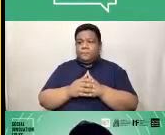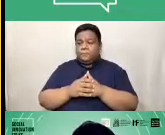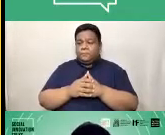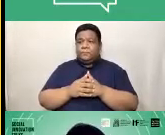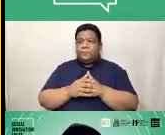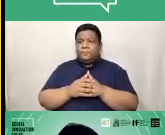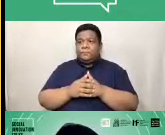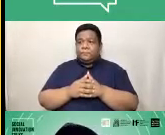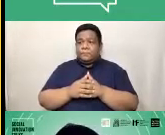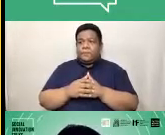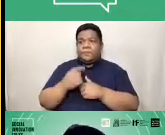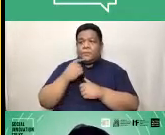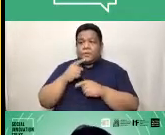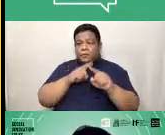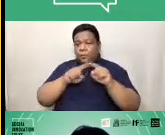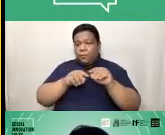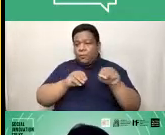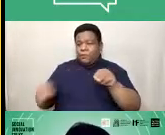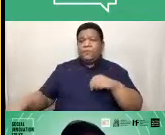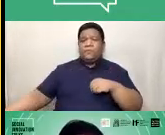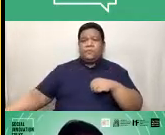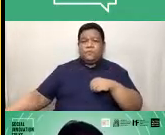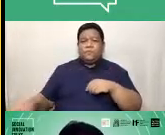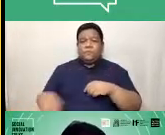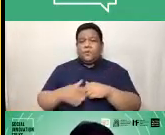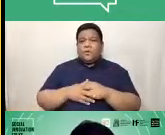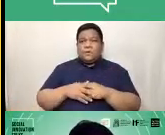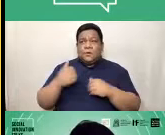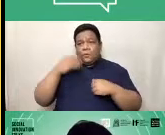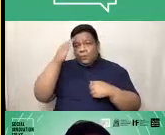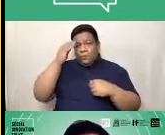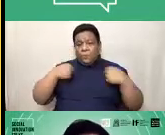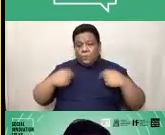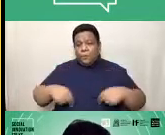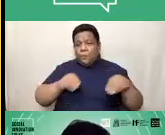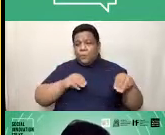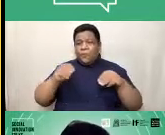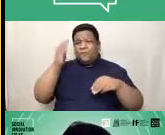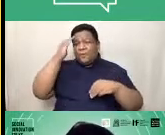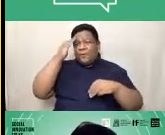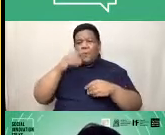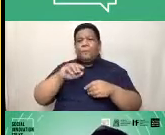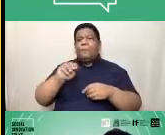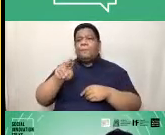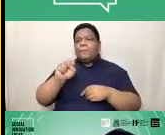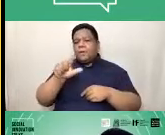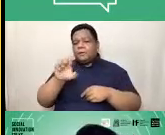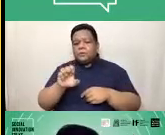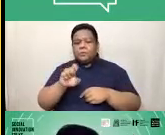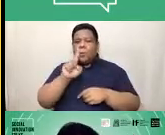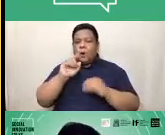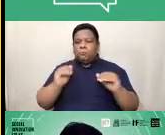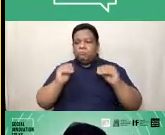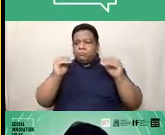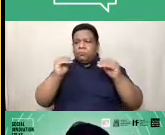And we talked about all these movements, right? And we know that when humans move, muscles are just one part of the equation. You know, it's not enough that we can move